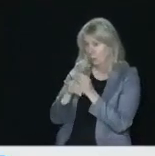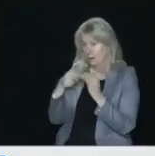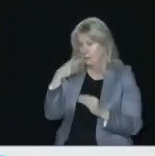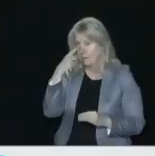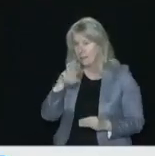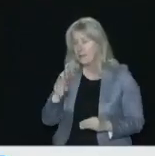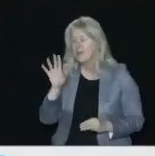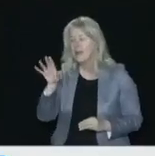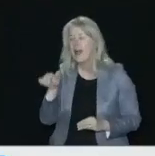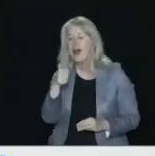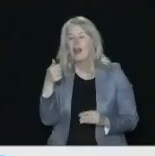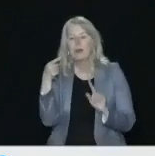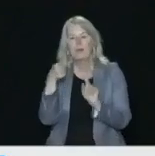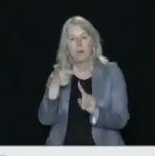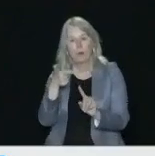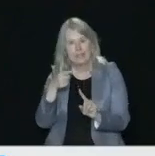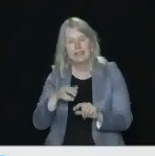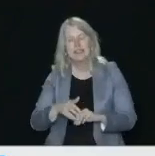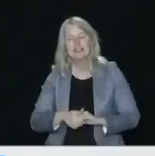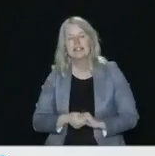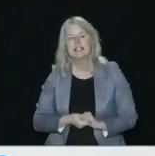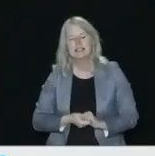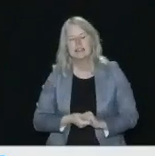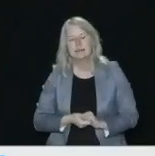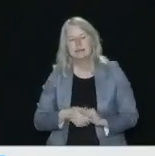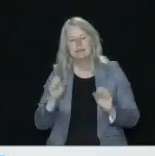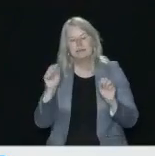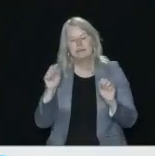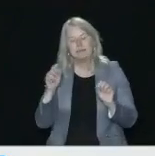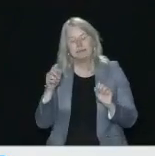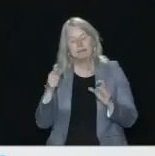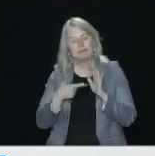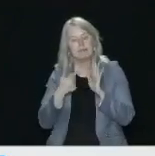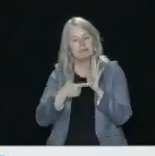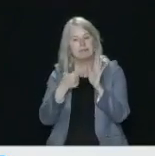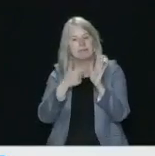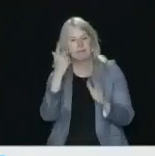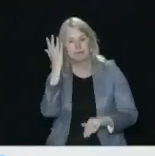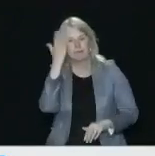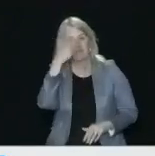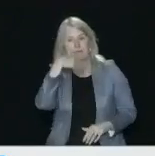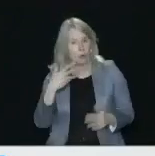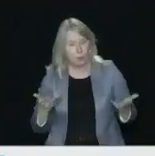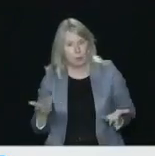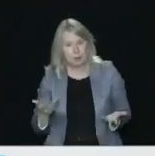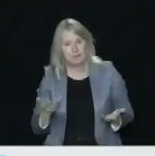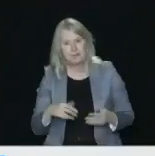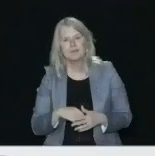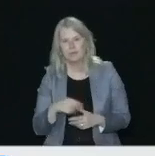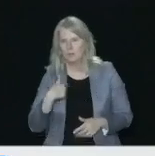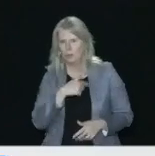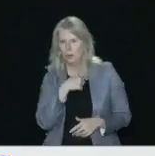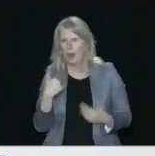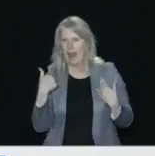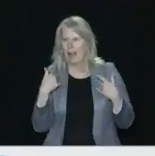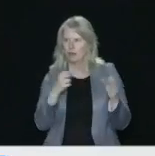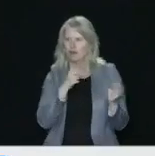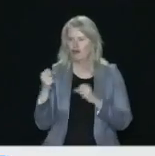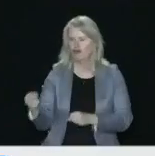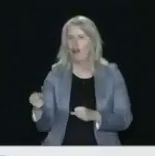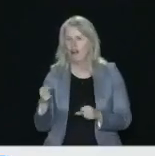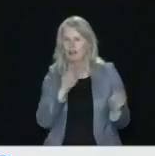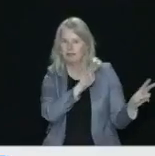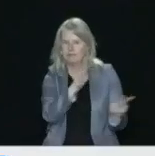including from travelers, for example, and immunocompromised individuals where these viruses could mutate. So these